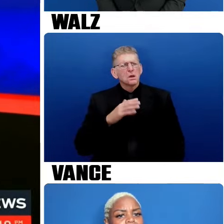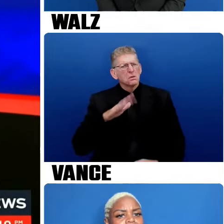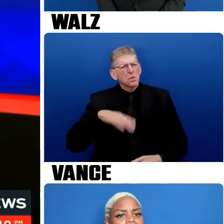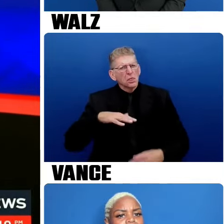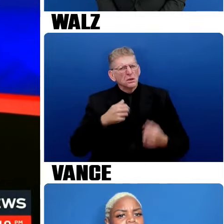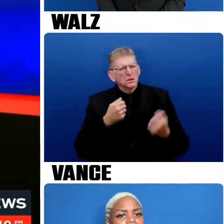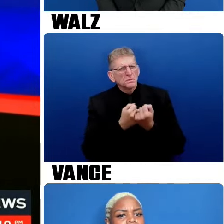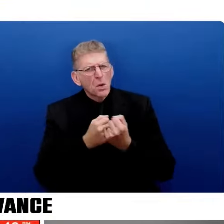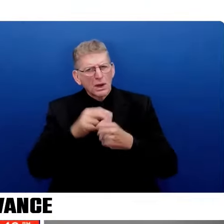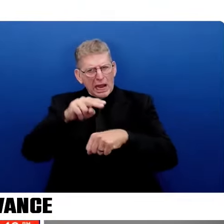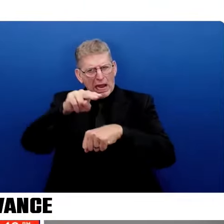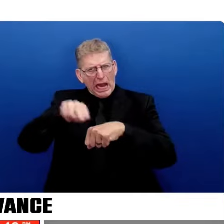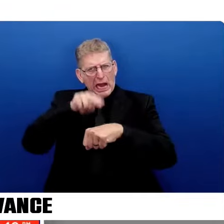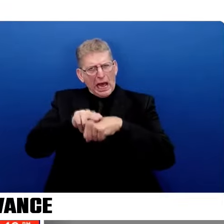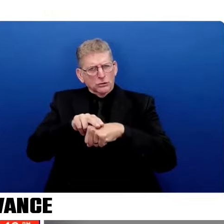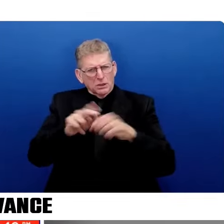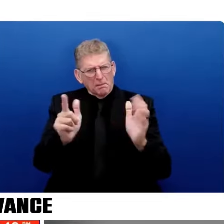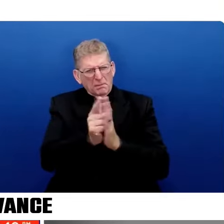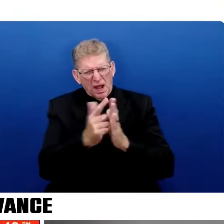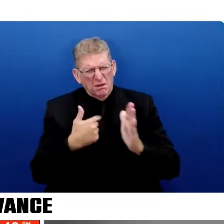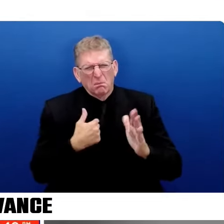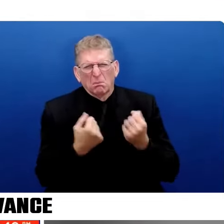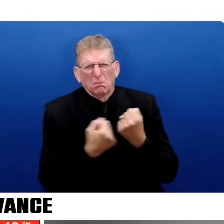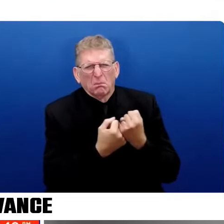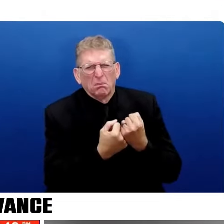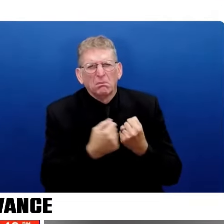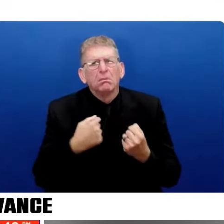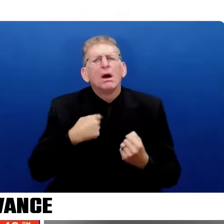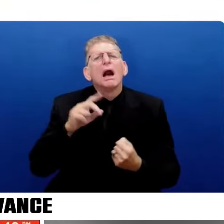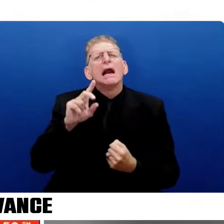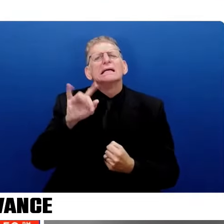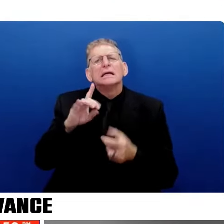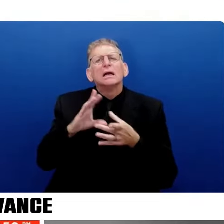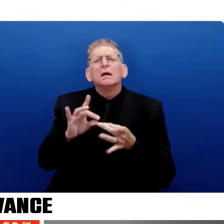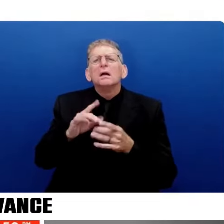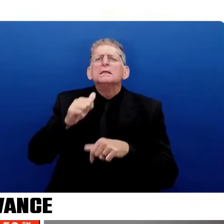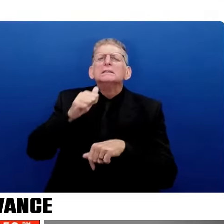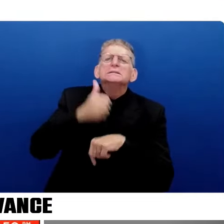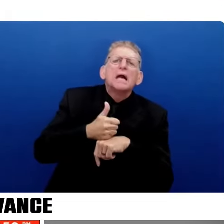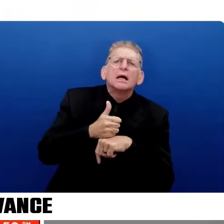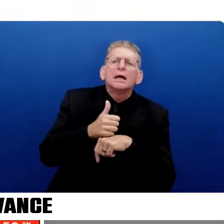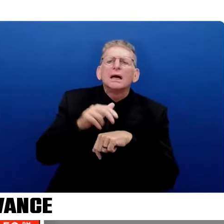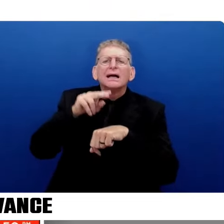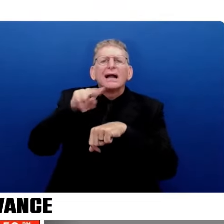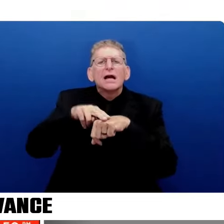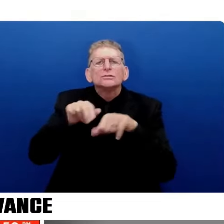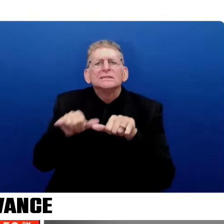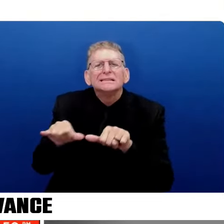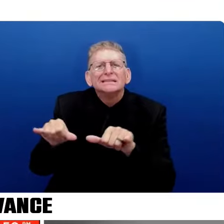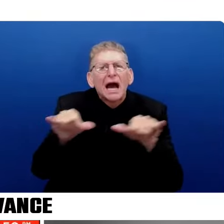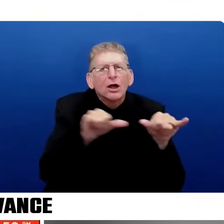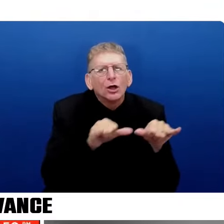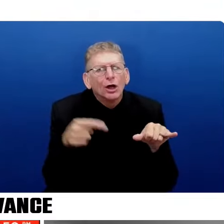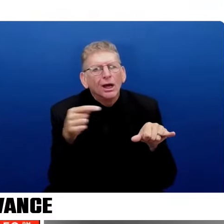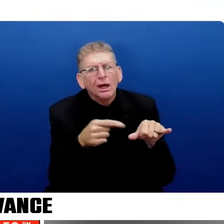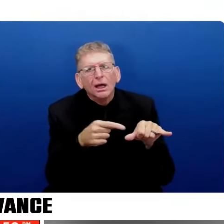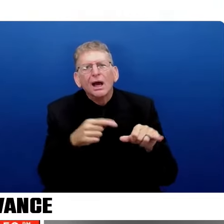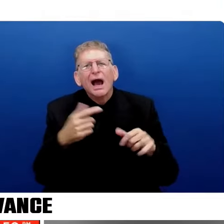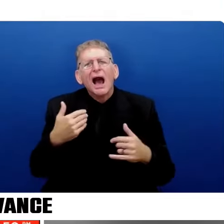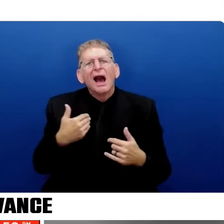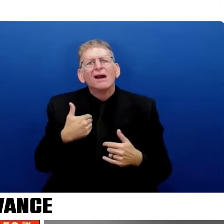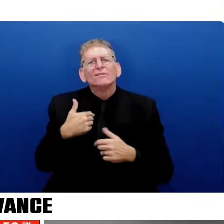partial birth abortion ban in place in this country at the federal level. I don't think anybody's trying to get rid of that, or at least I hope not, though I know that Democrats have